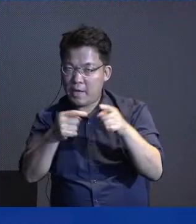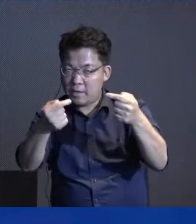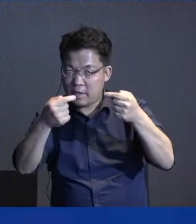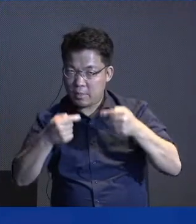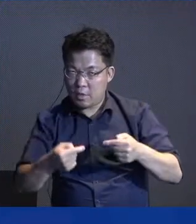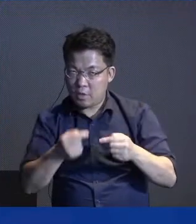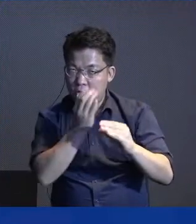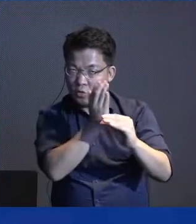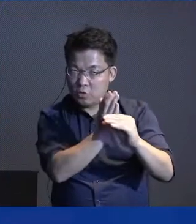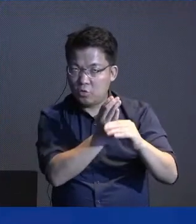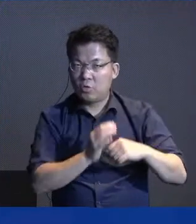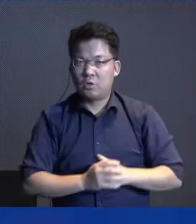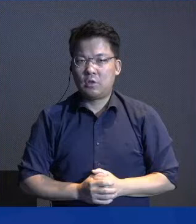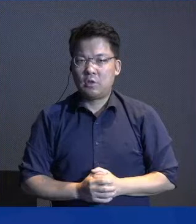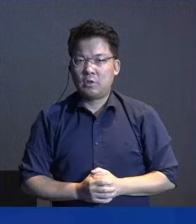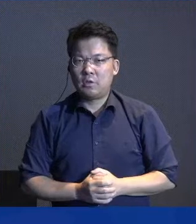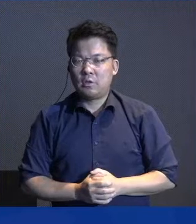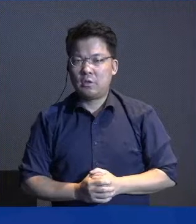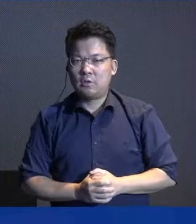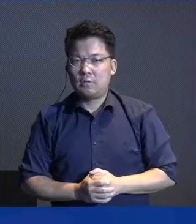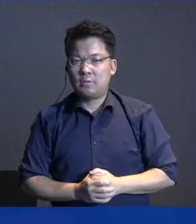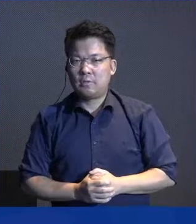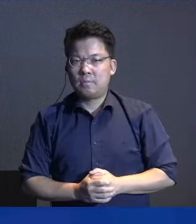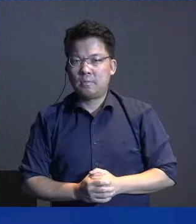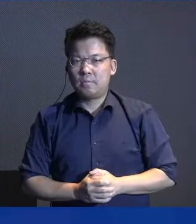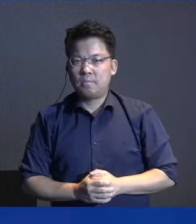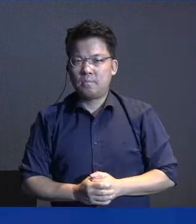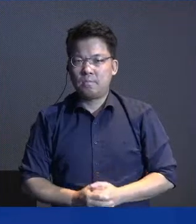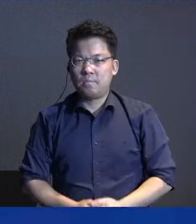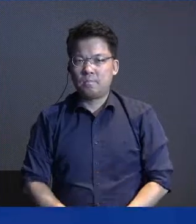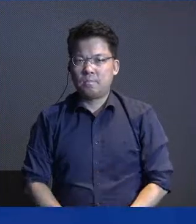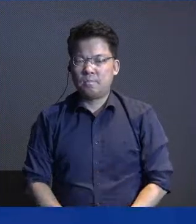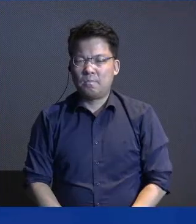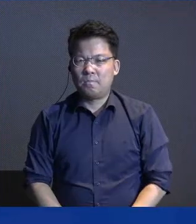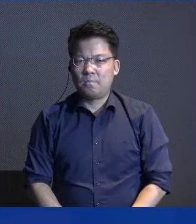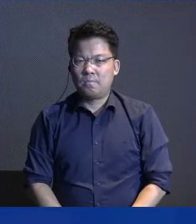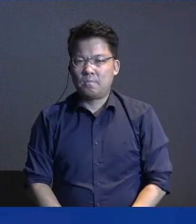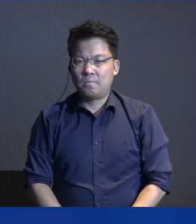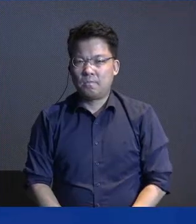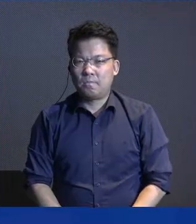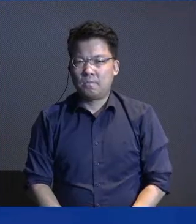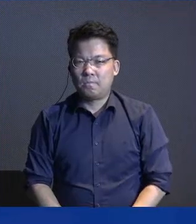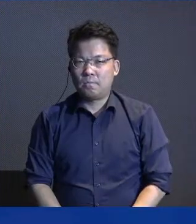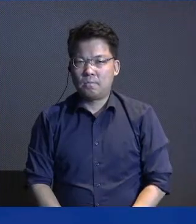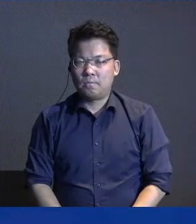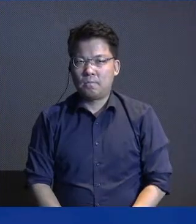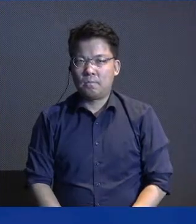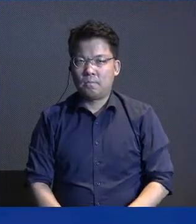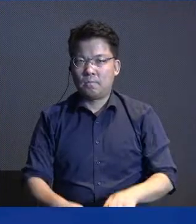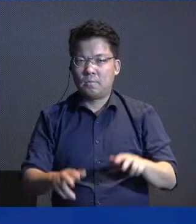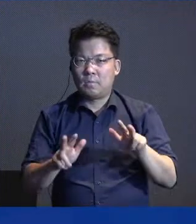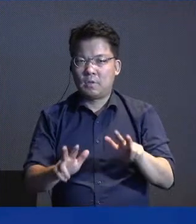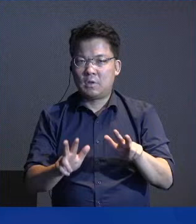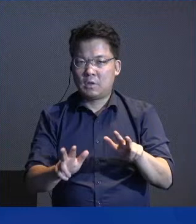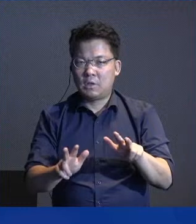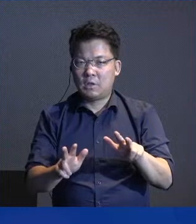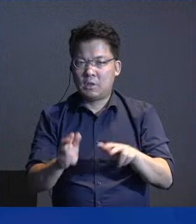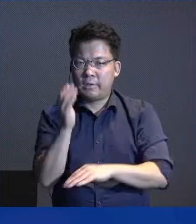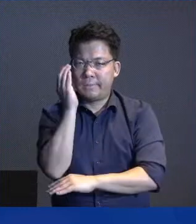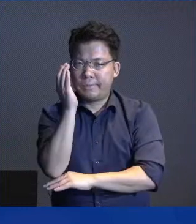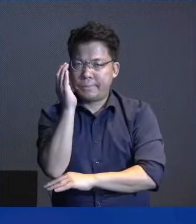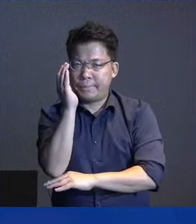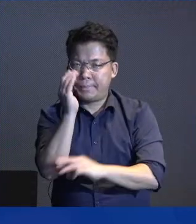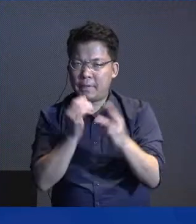online. So we have three presenters for the first session. The first session is